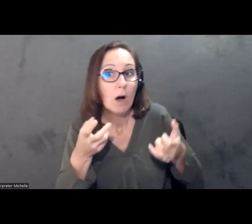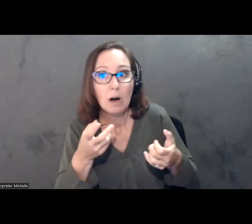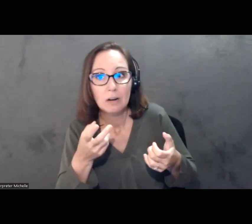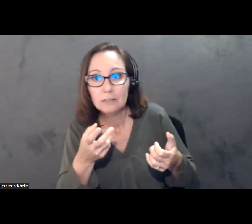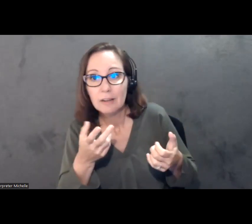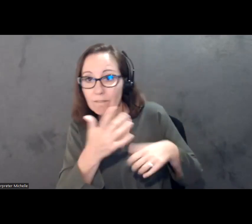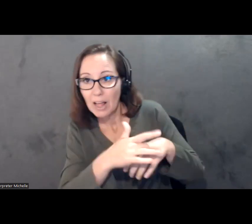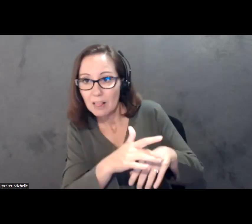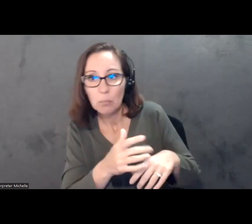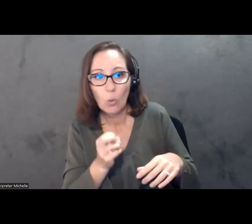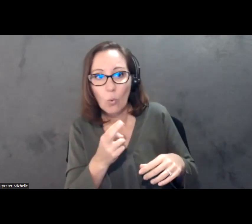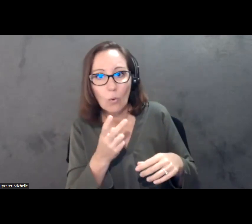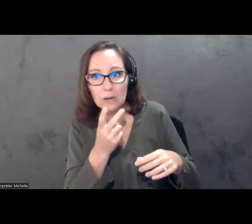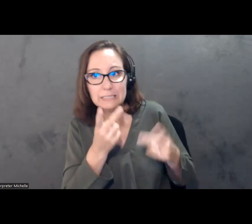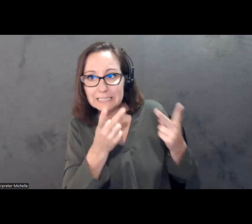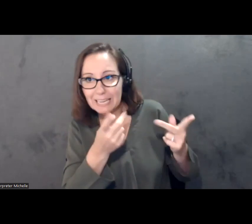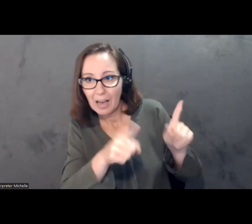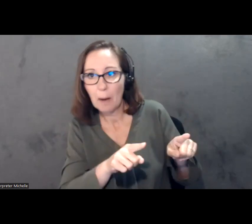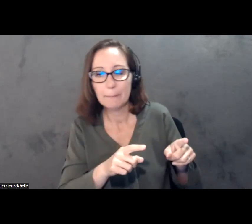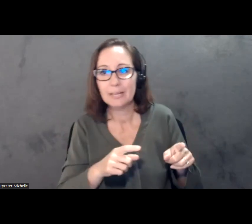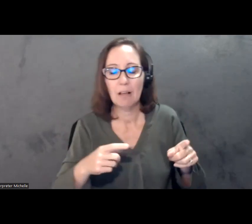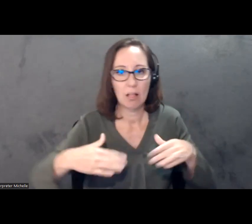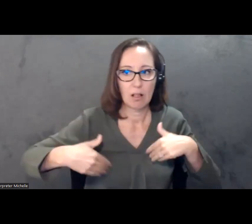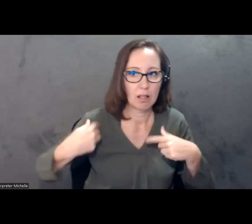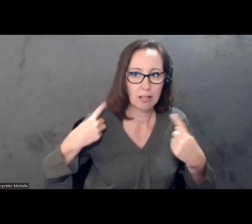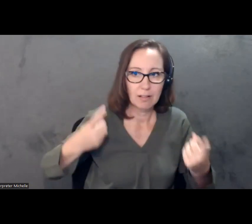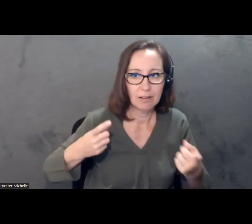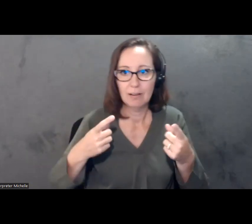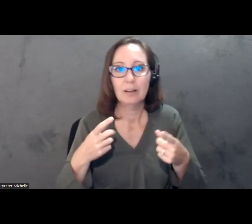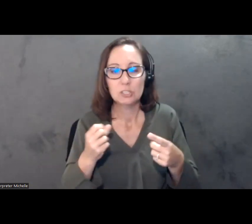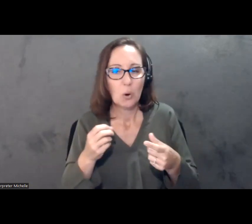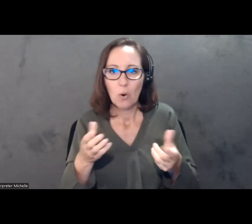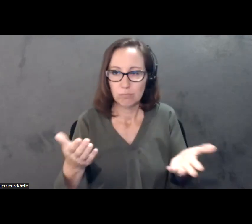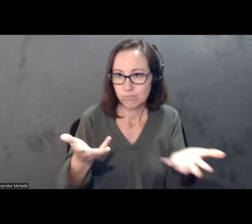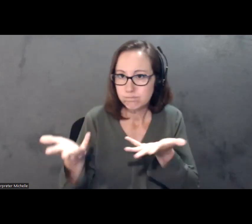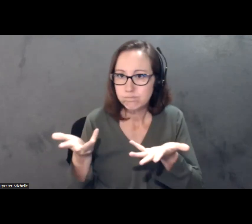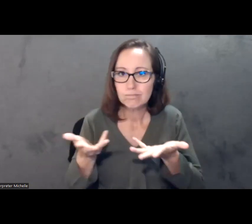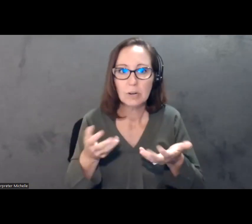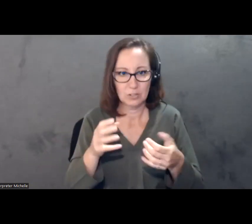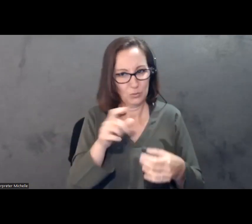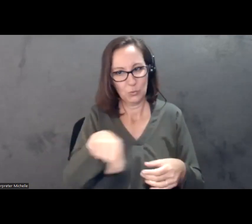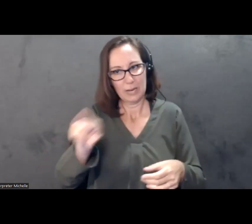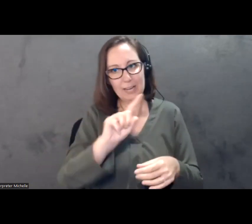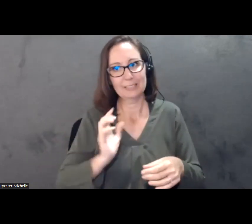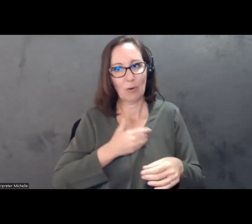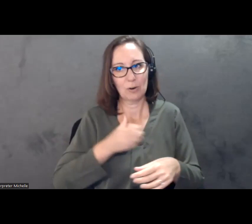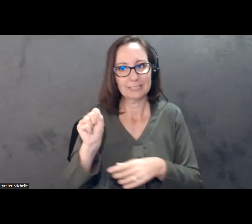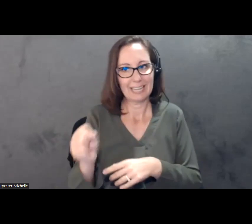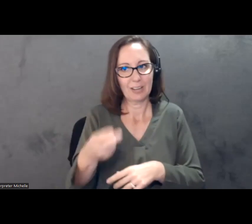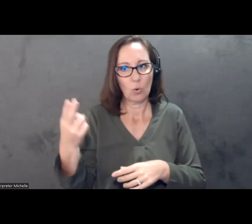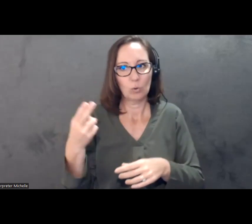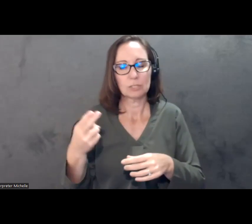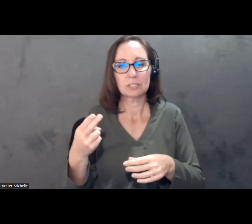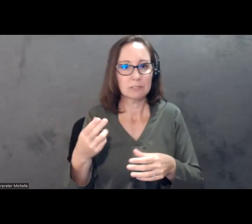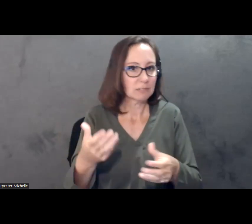seen available yet, you know, that we'd like to open that collaboration with you all as stakeholders in terms of what messaging and what